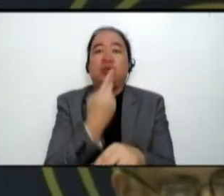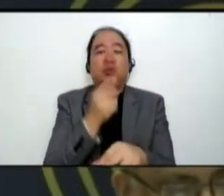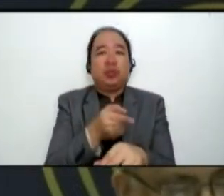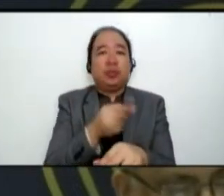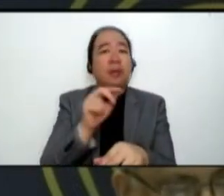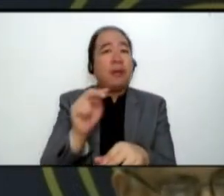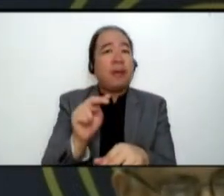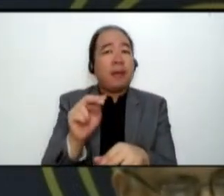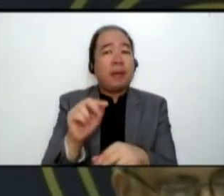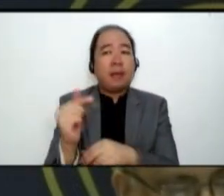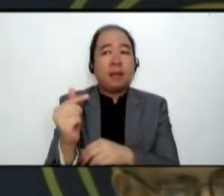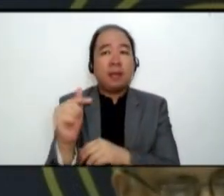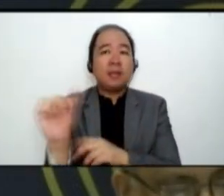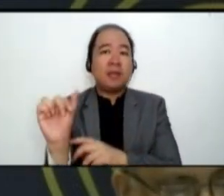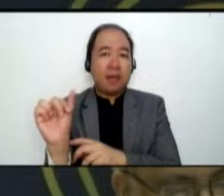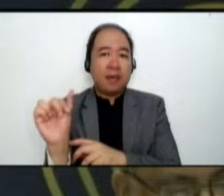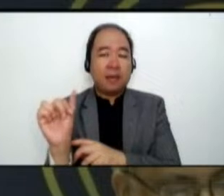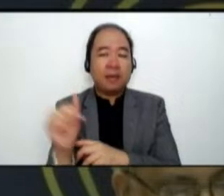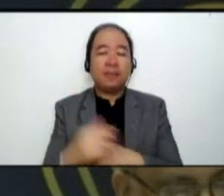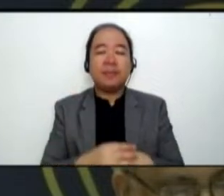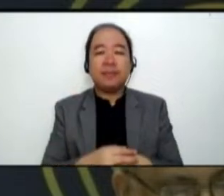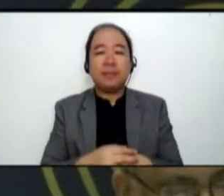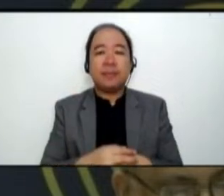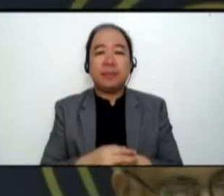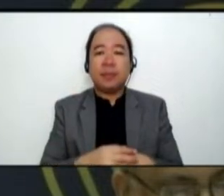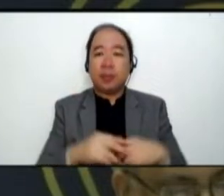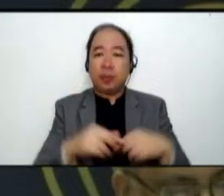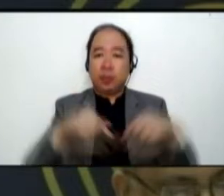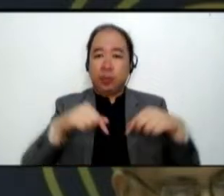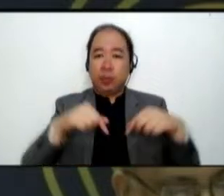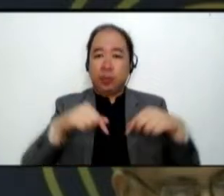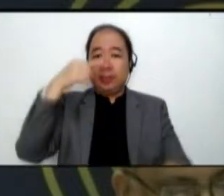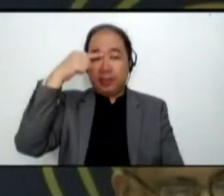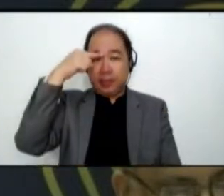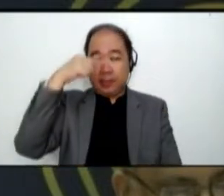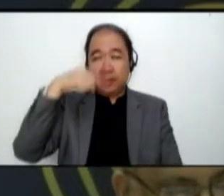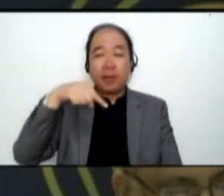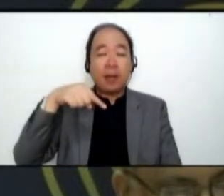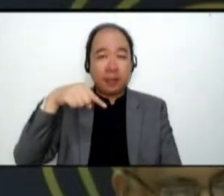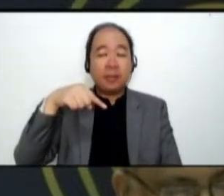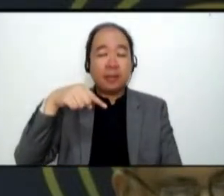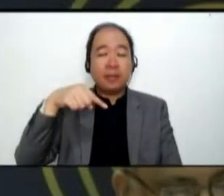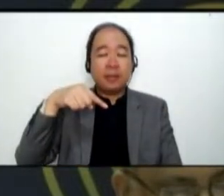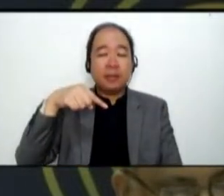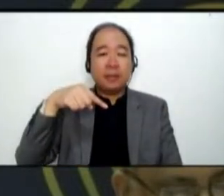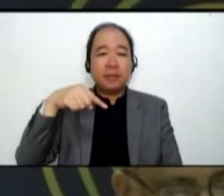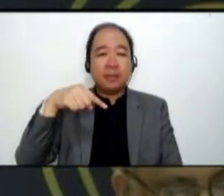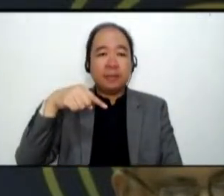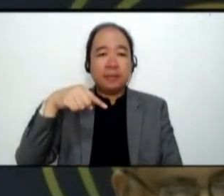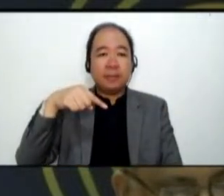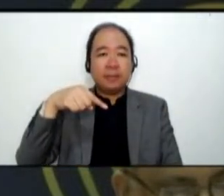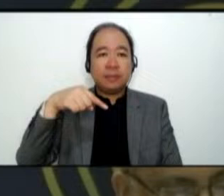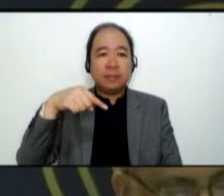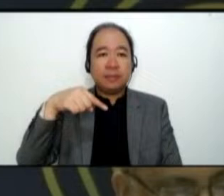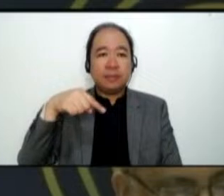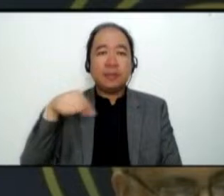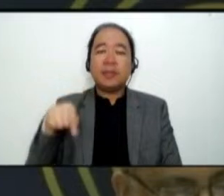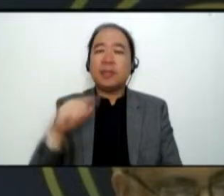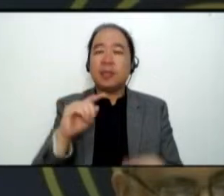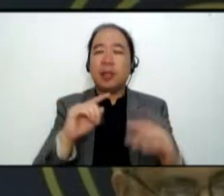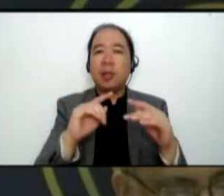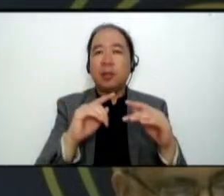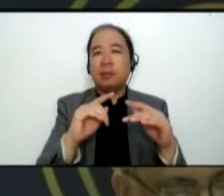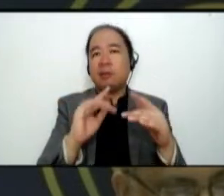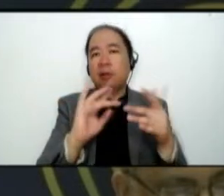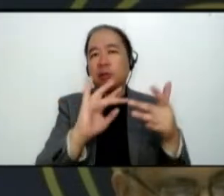that we found, and for the case of Thailand. And I think also from, NTA networks around the